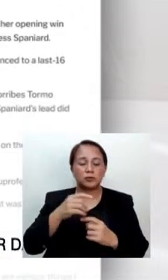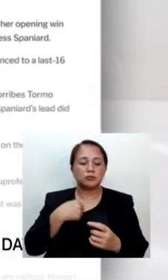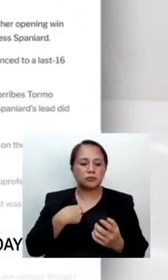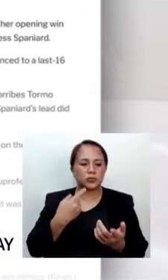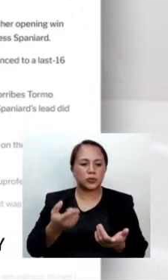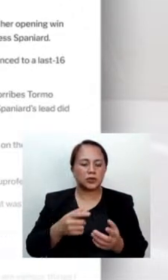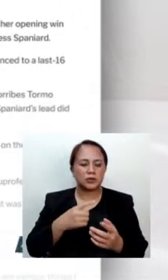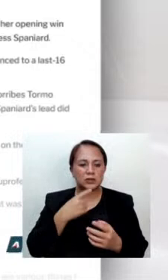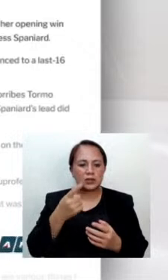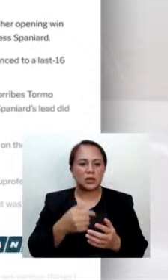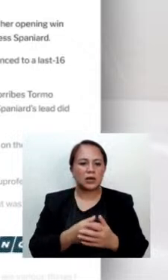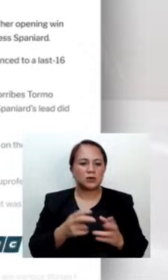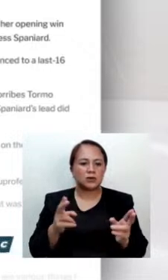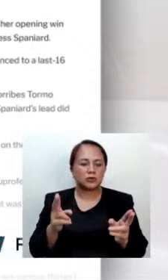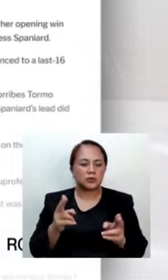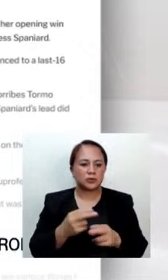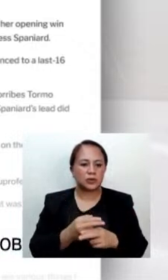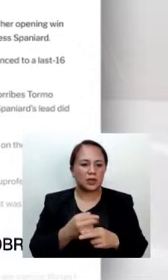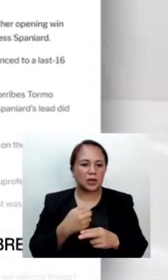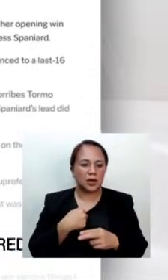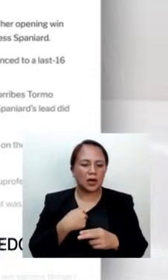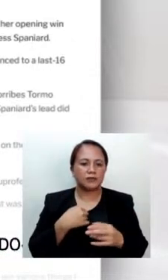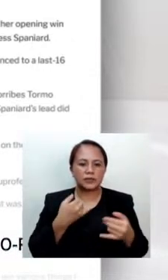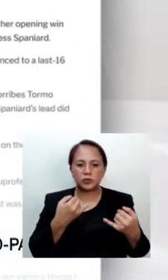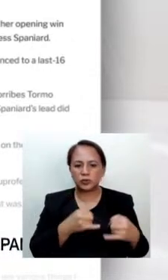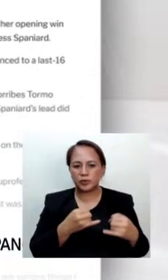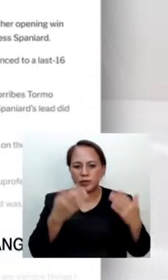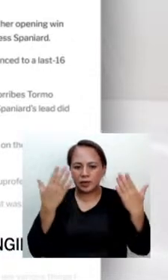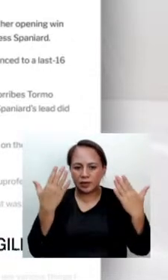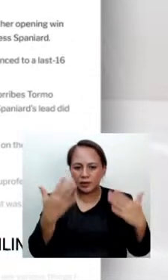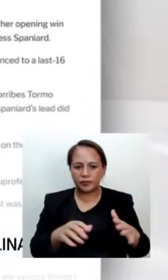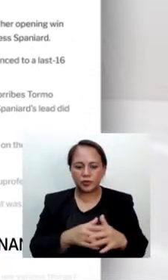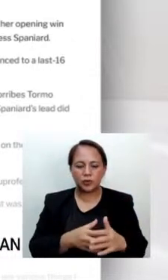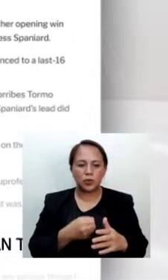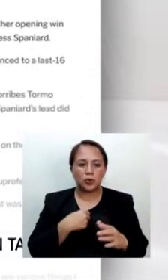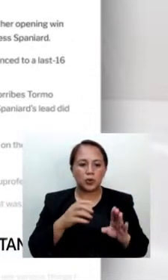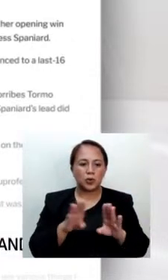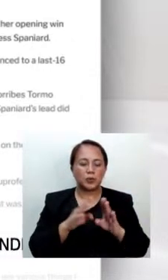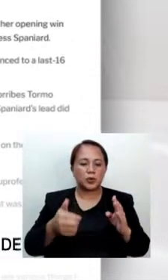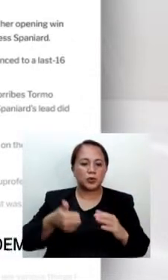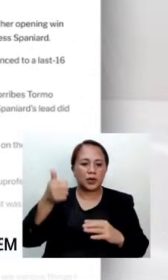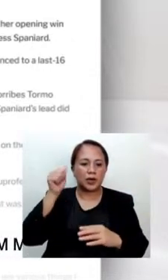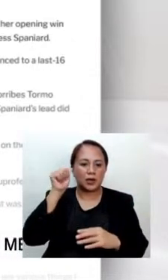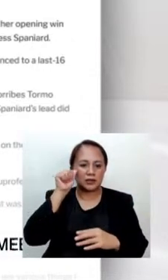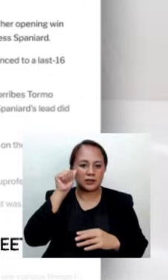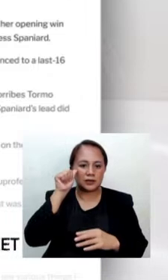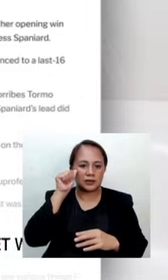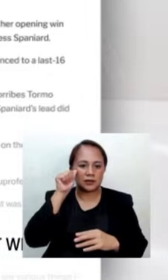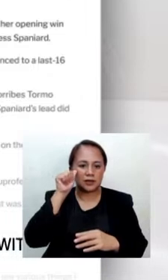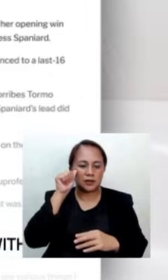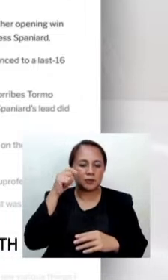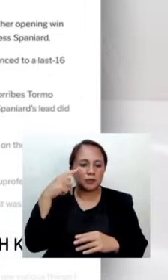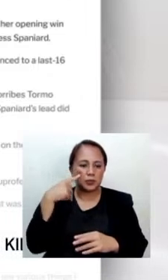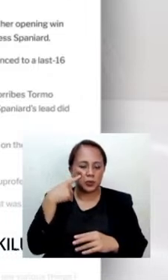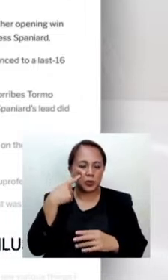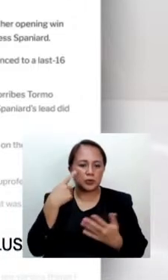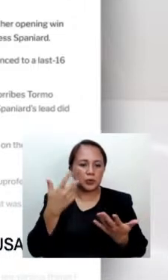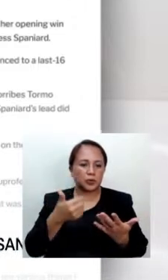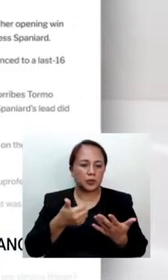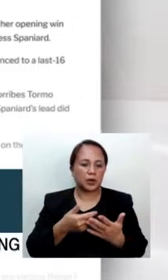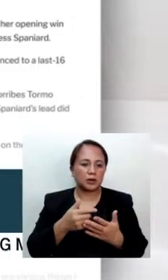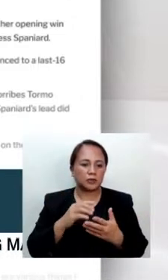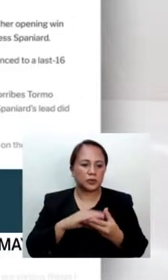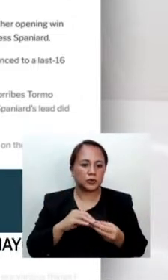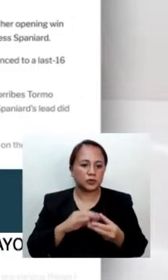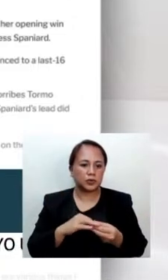sustained an Achilles injury after her opening win against Anastasia Potapova. For more on this story, head